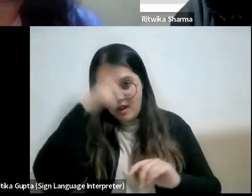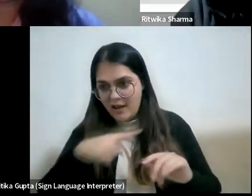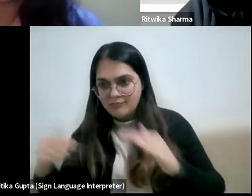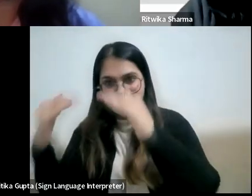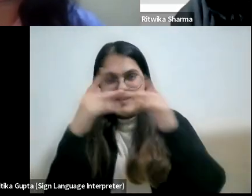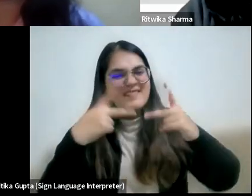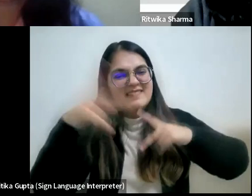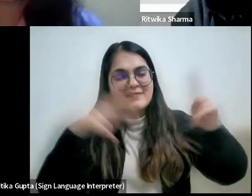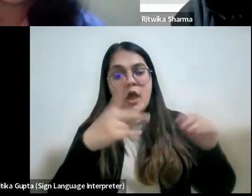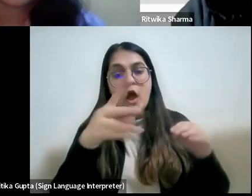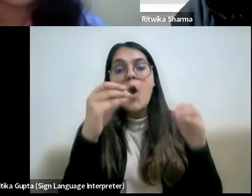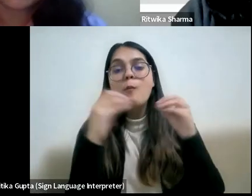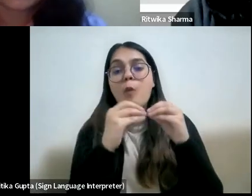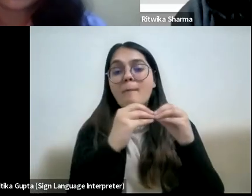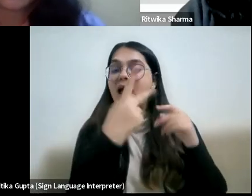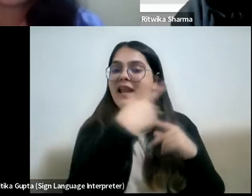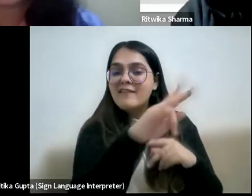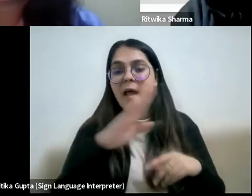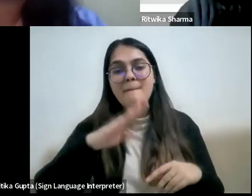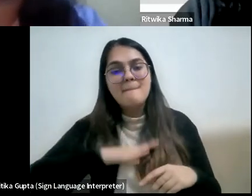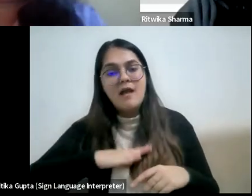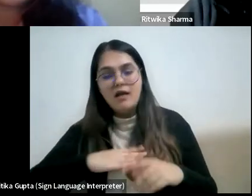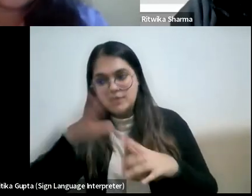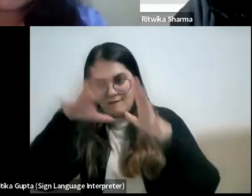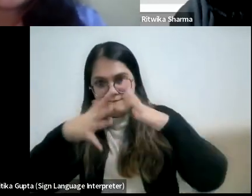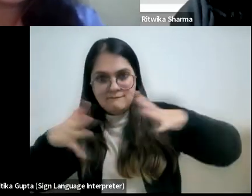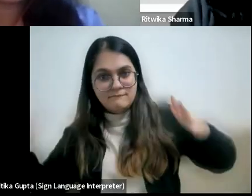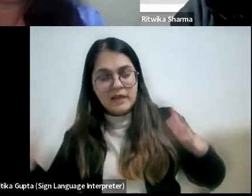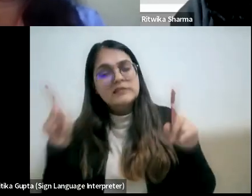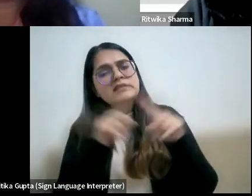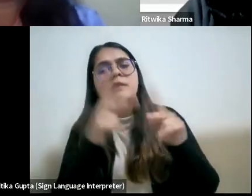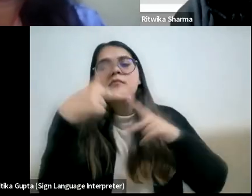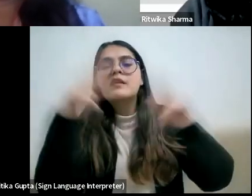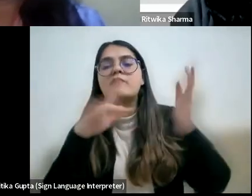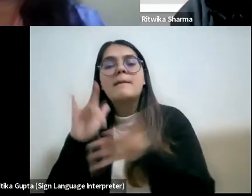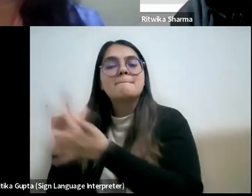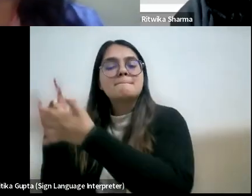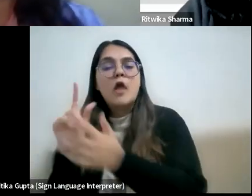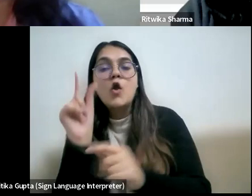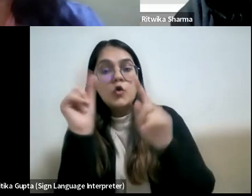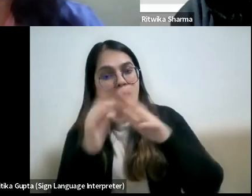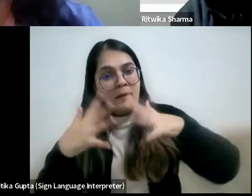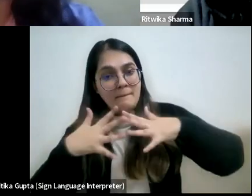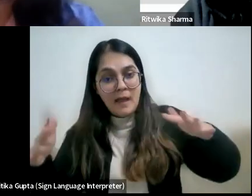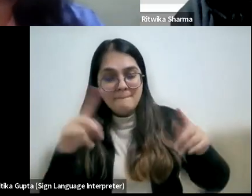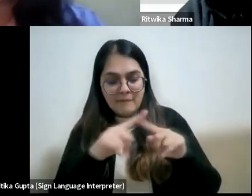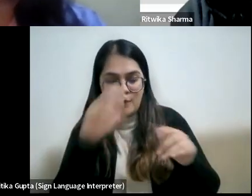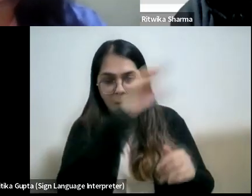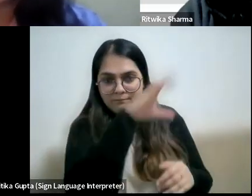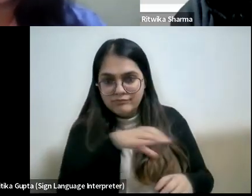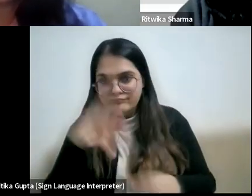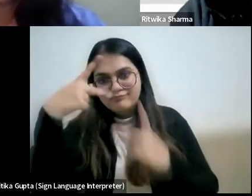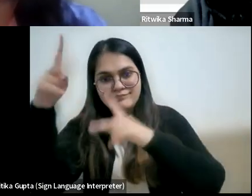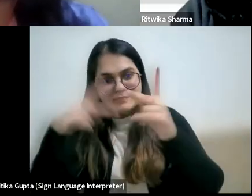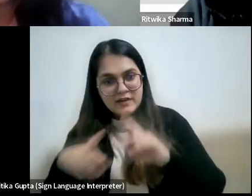mean, Bombay part of Maharashtra is not the same as the eastern part of Maharashtra, and similarly for UP, and so on. But it was, and also because it was